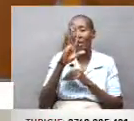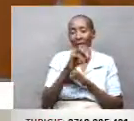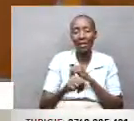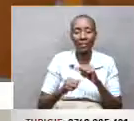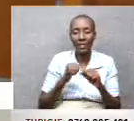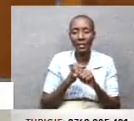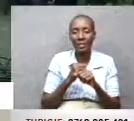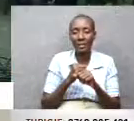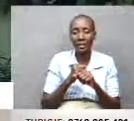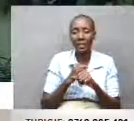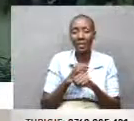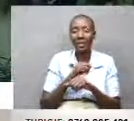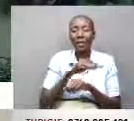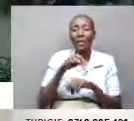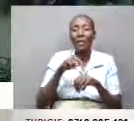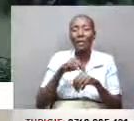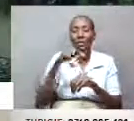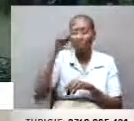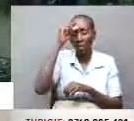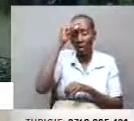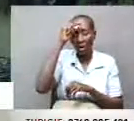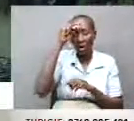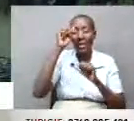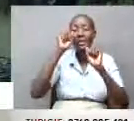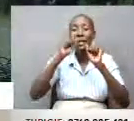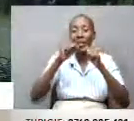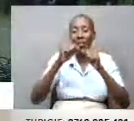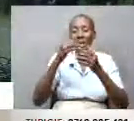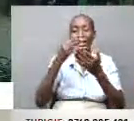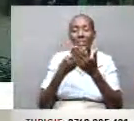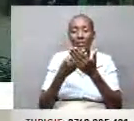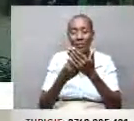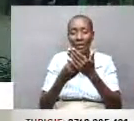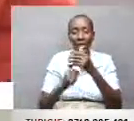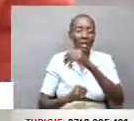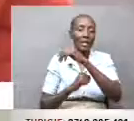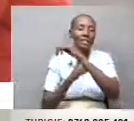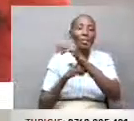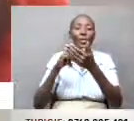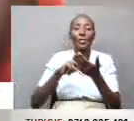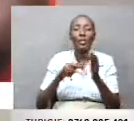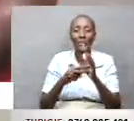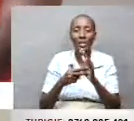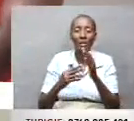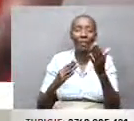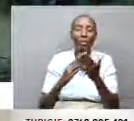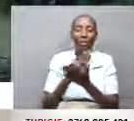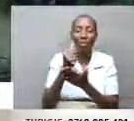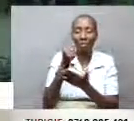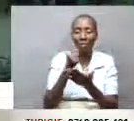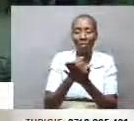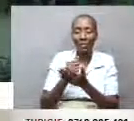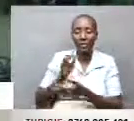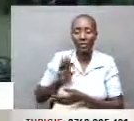National Government Affirmative Action Fund, which is the national government fund, and that comes through the Office of the Woman